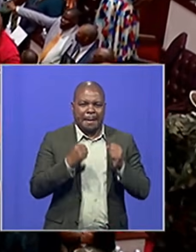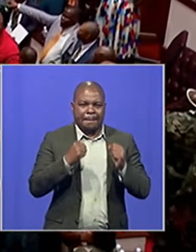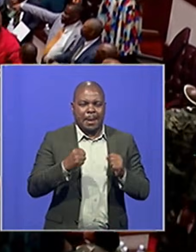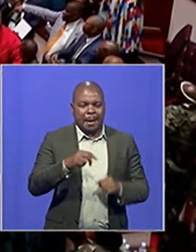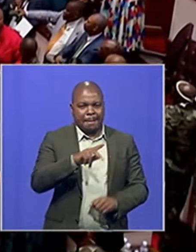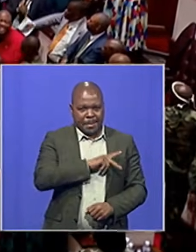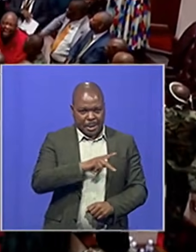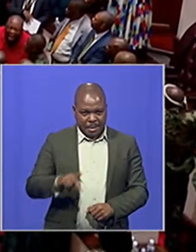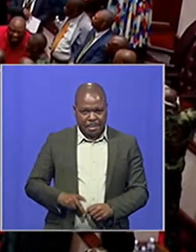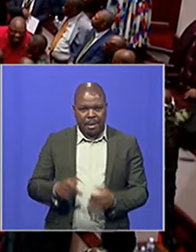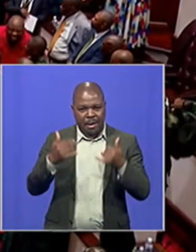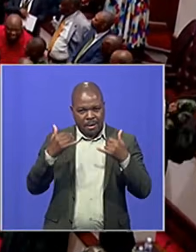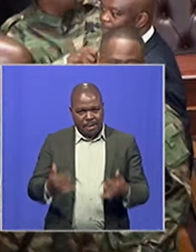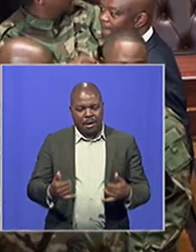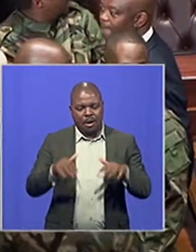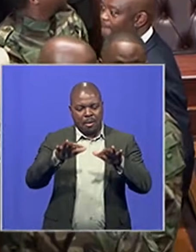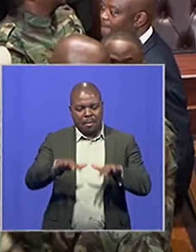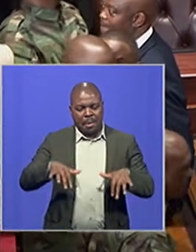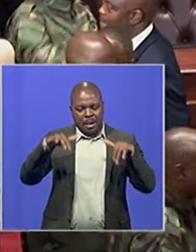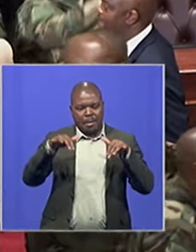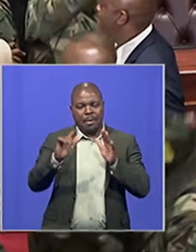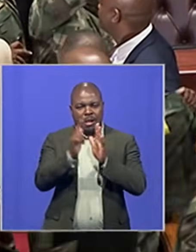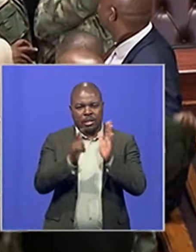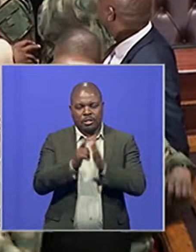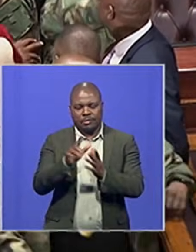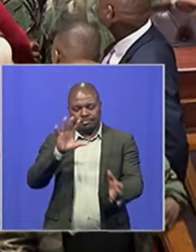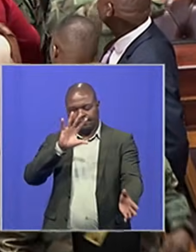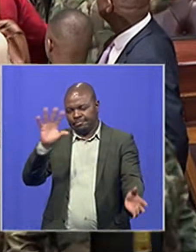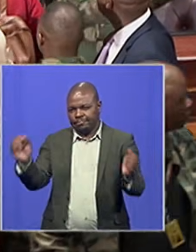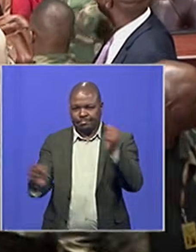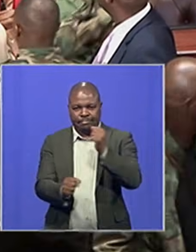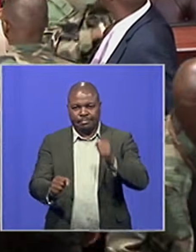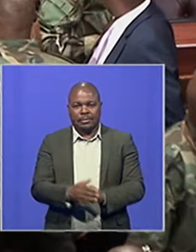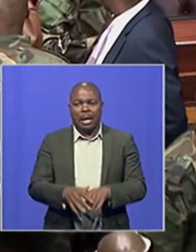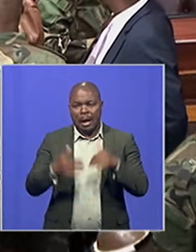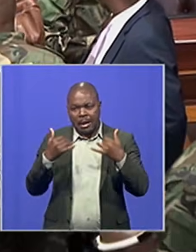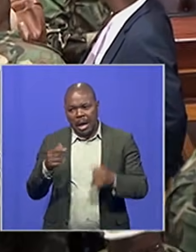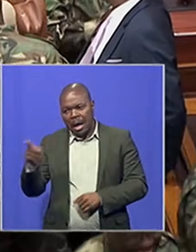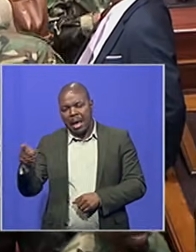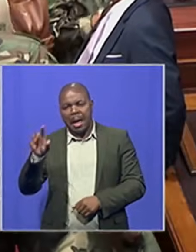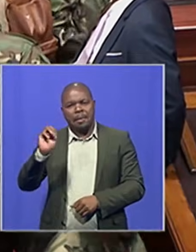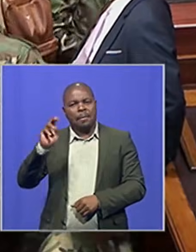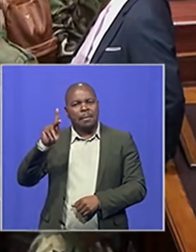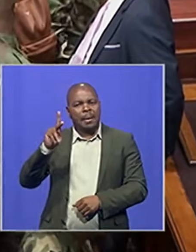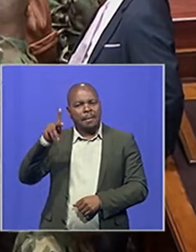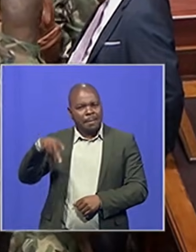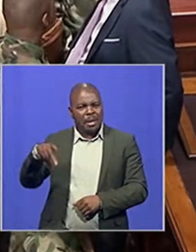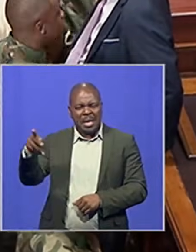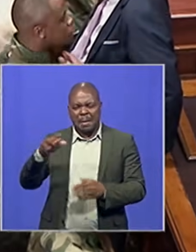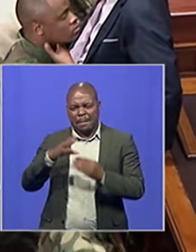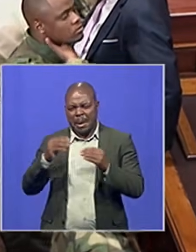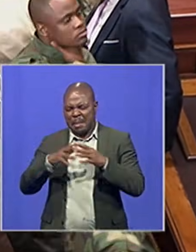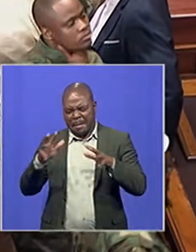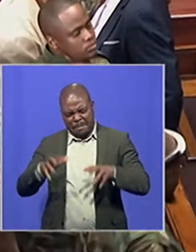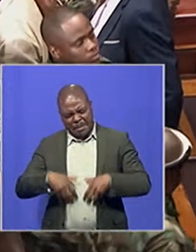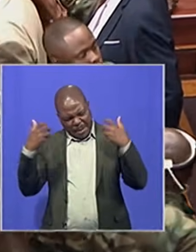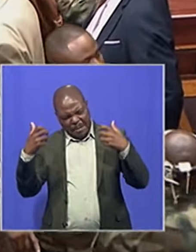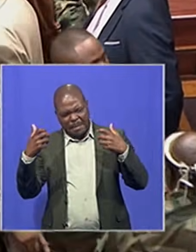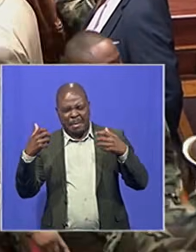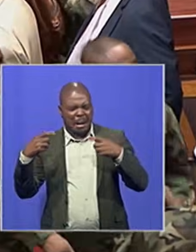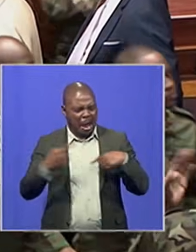house is adjourned. Se ne sa galefisa ditokololo tsa MKP tse di neng tsa phutlhamisa